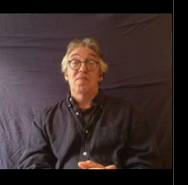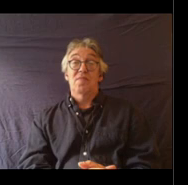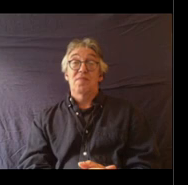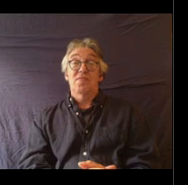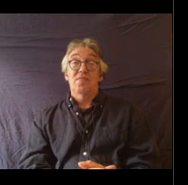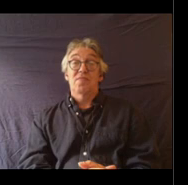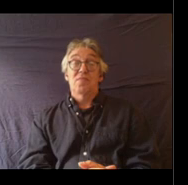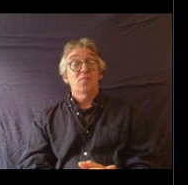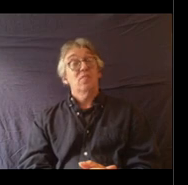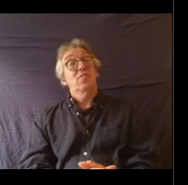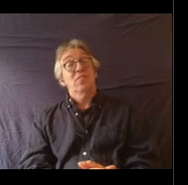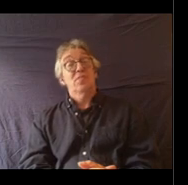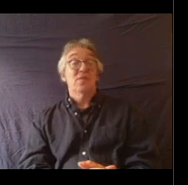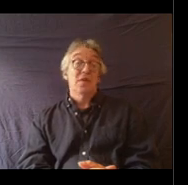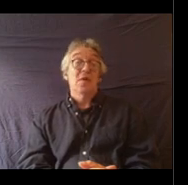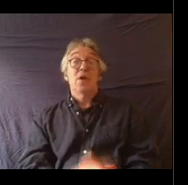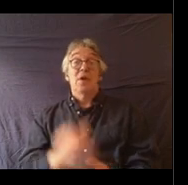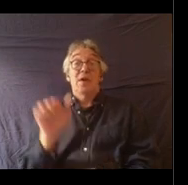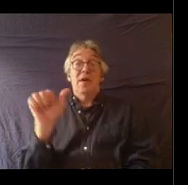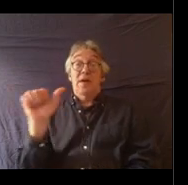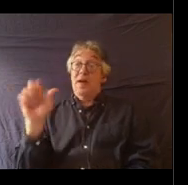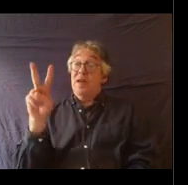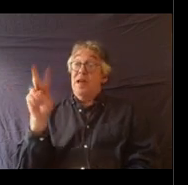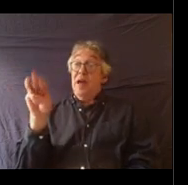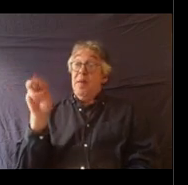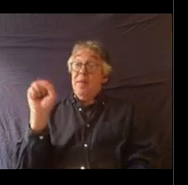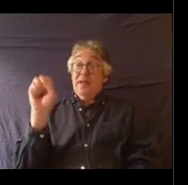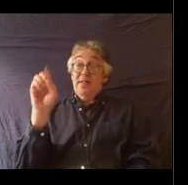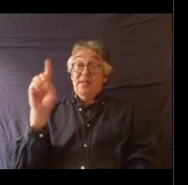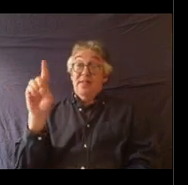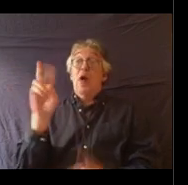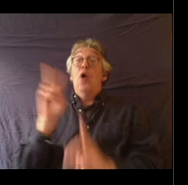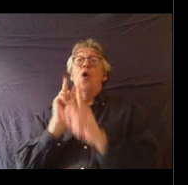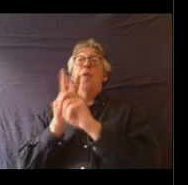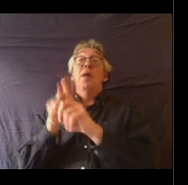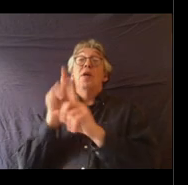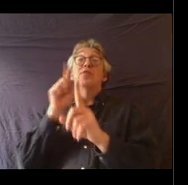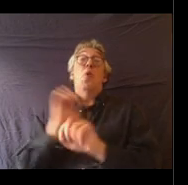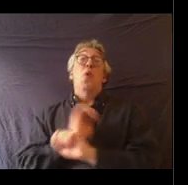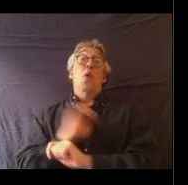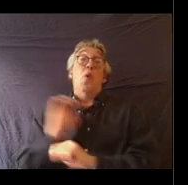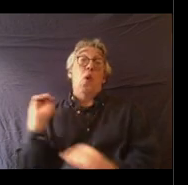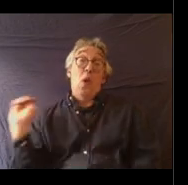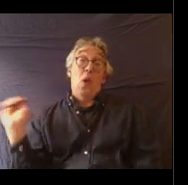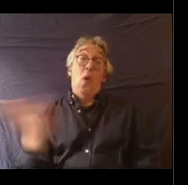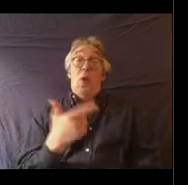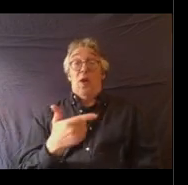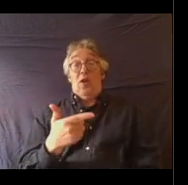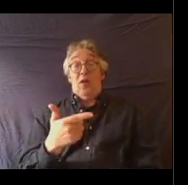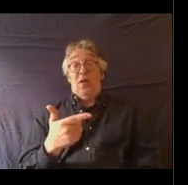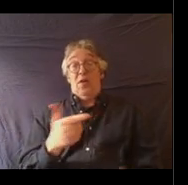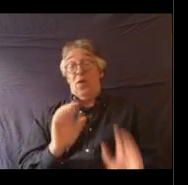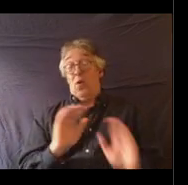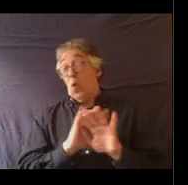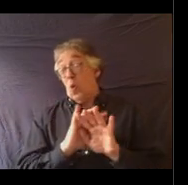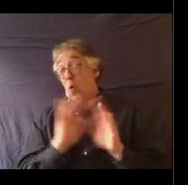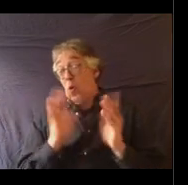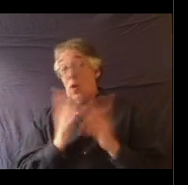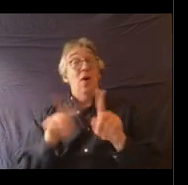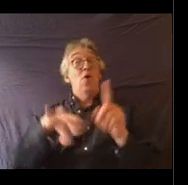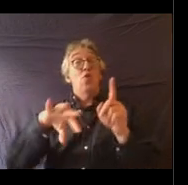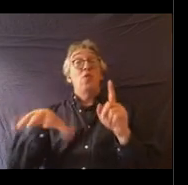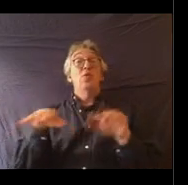Well, as such, the AVMSD applies to all providers. Also, of course, on a regional level. But it